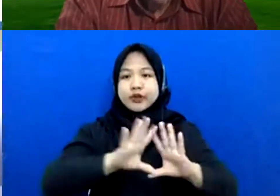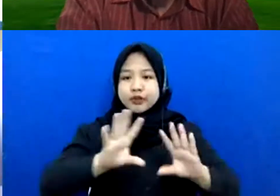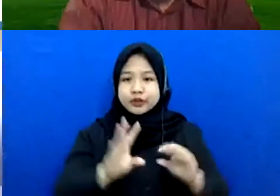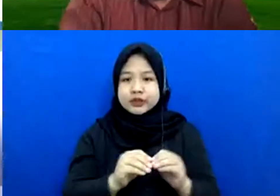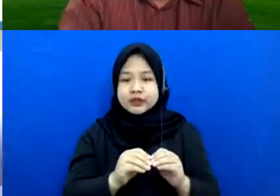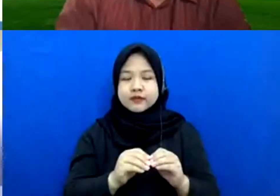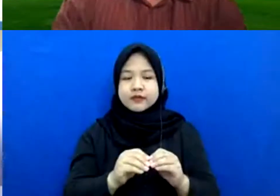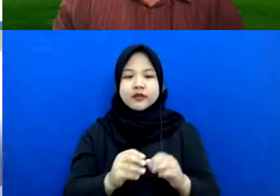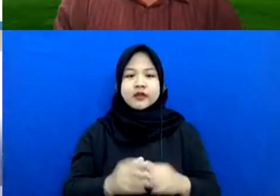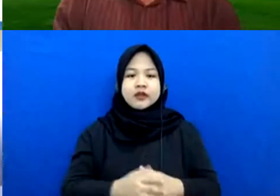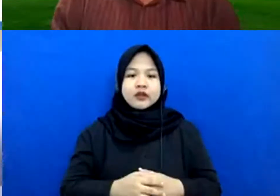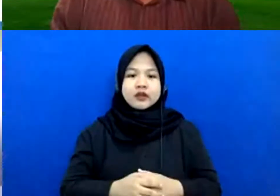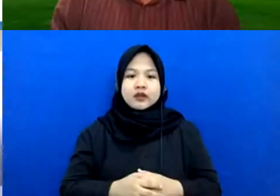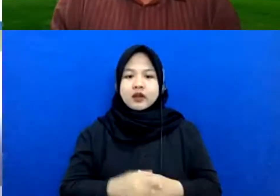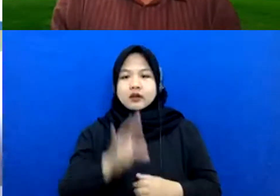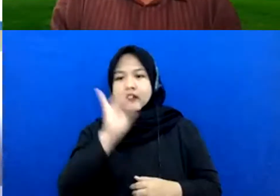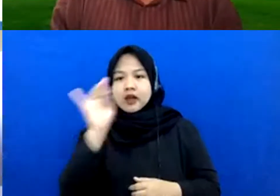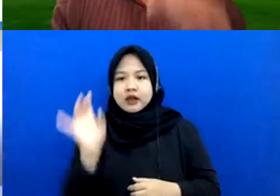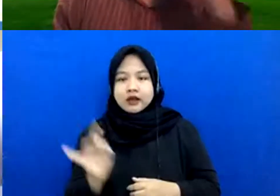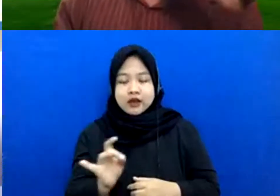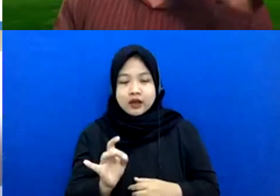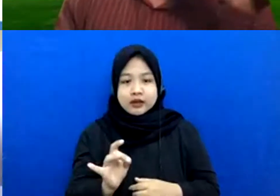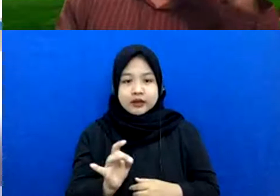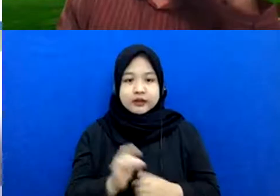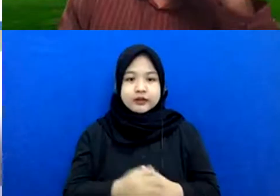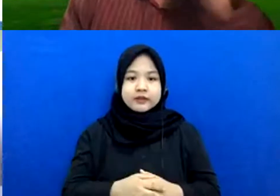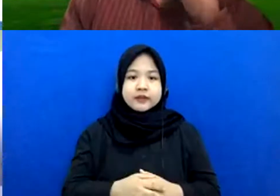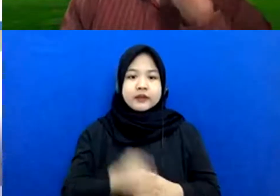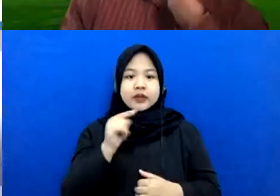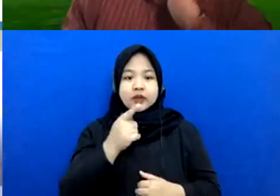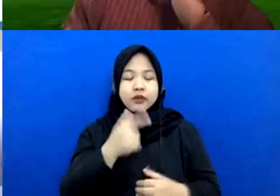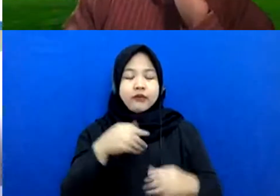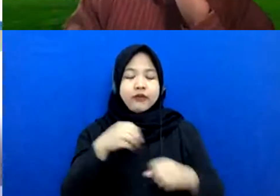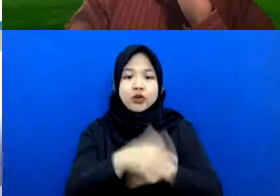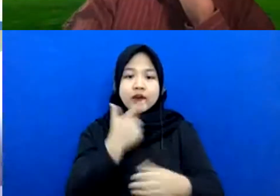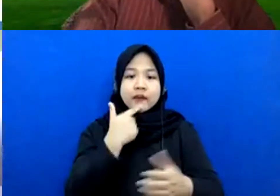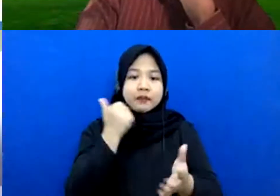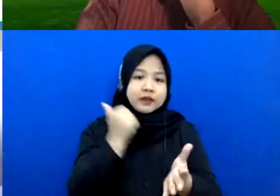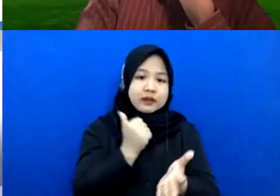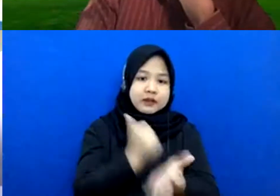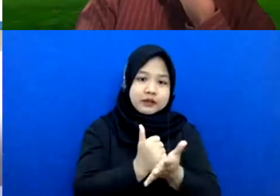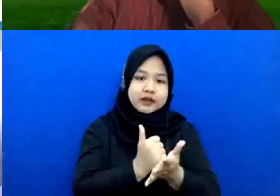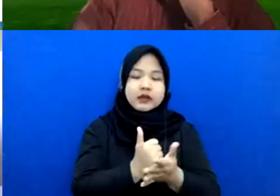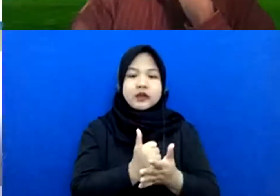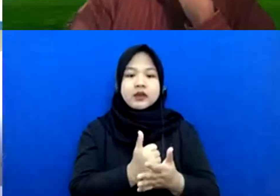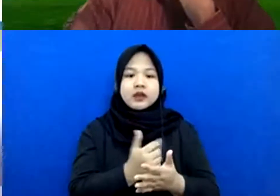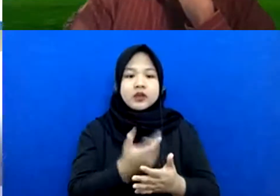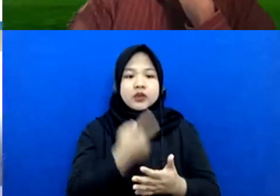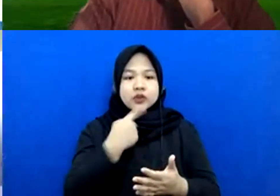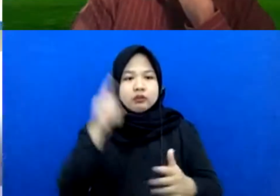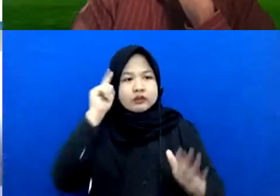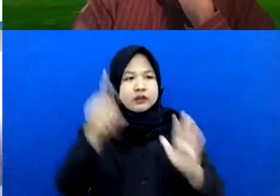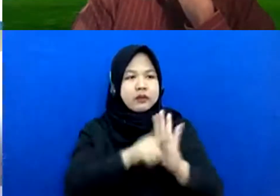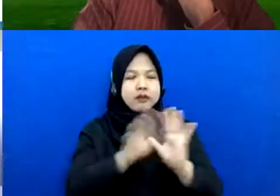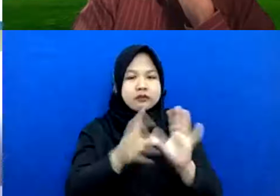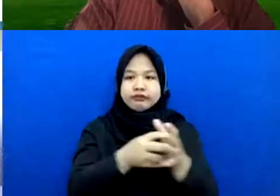things. So these are important factors that, you know, with the stigma and marginalization of people with